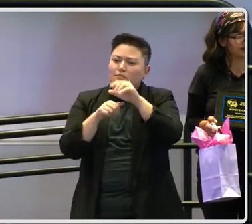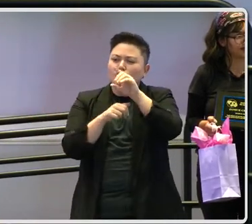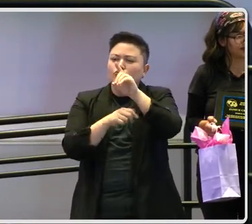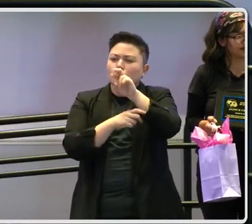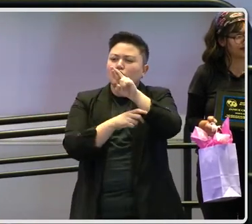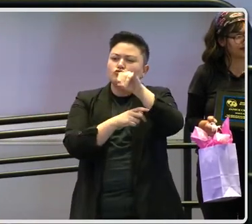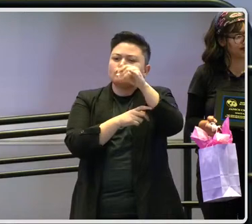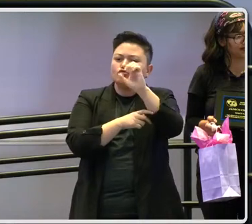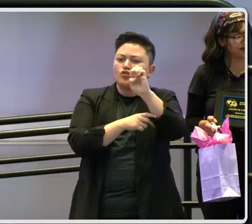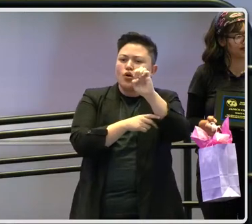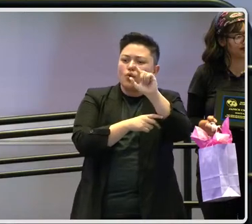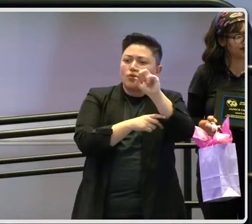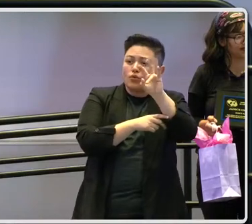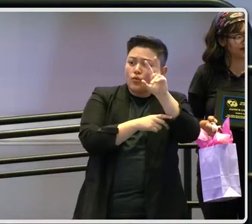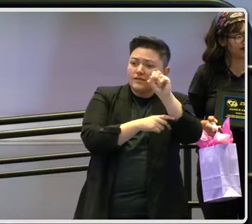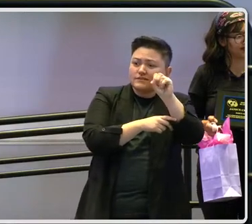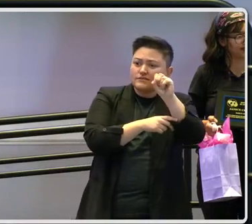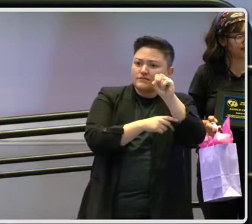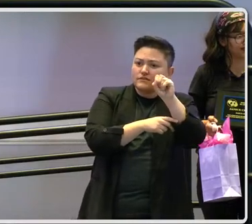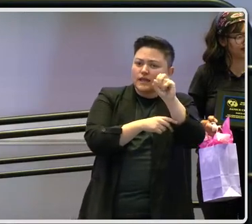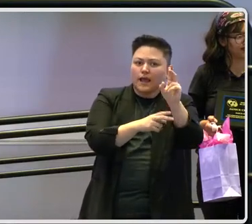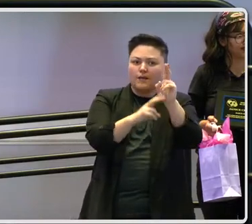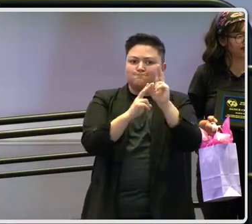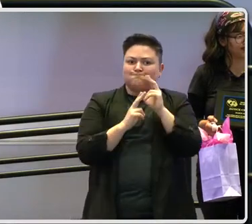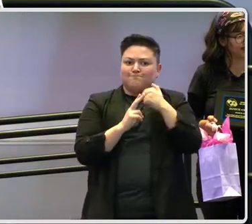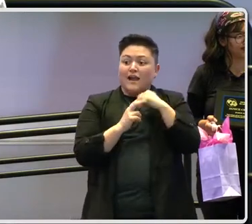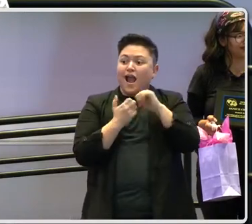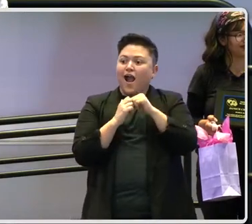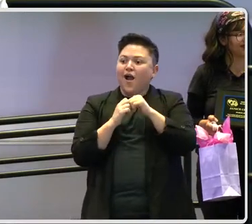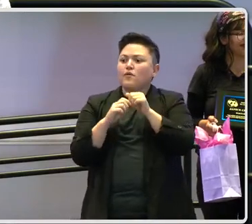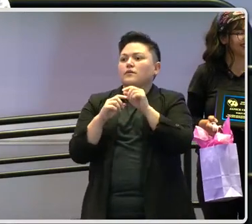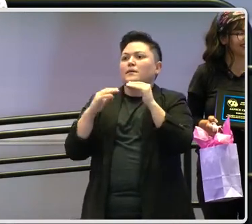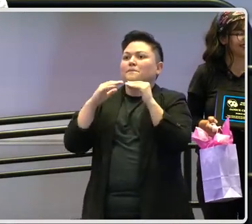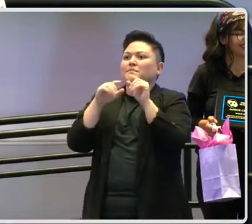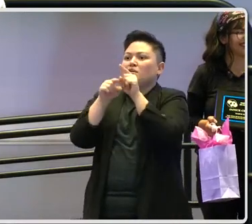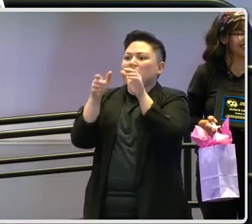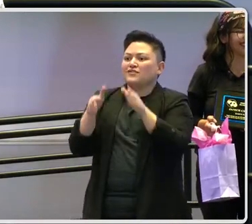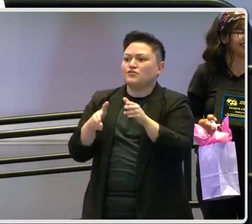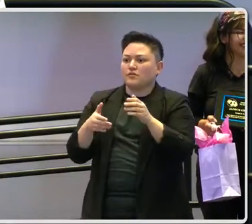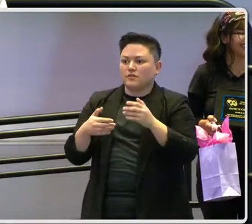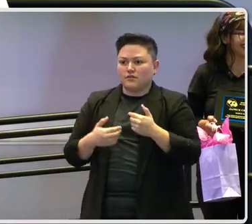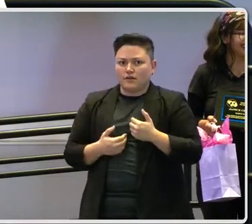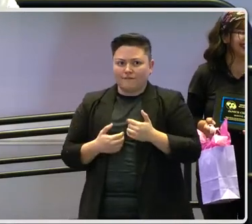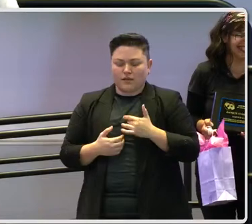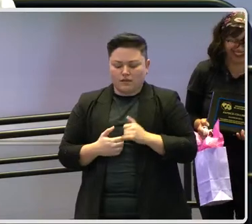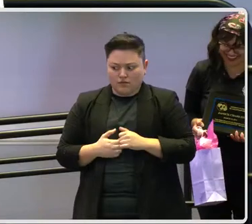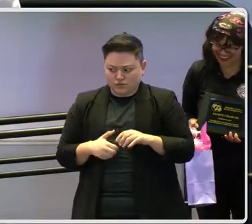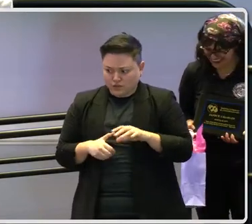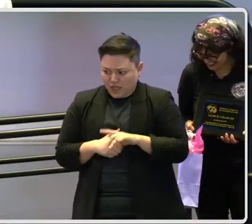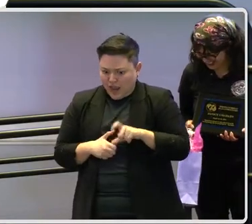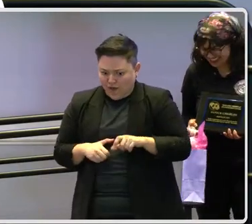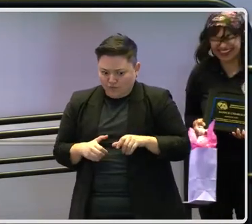Lewis honored me with being a peer mentor, I was like, oh shoot, now I really gotta show him I know what I'm doing.